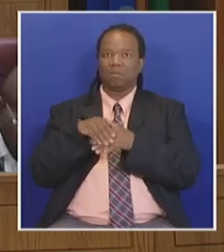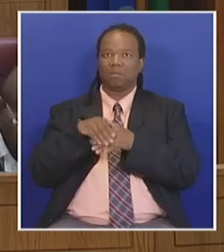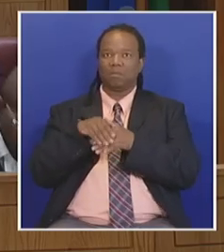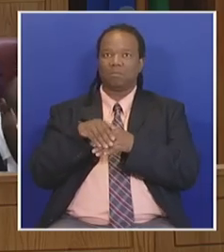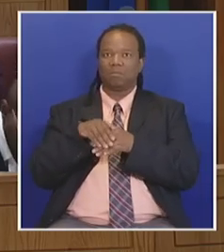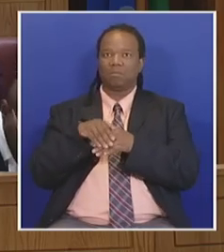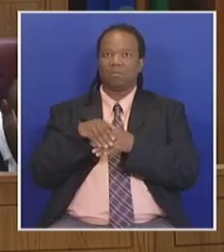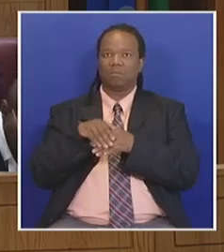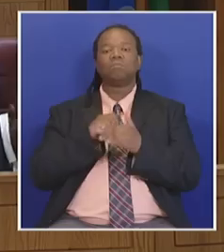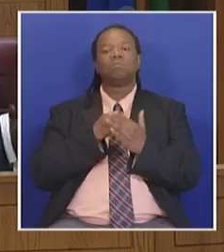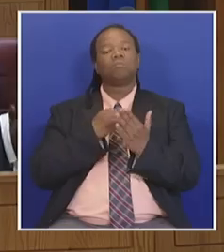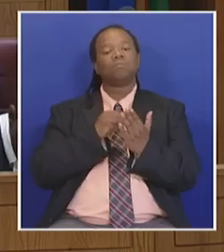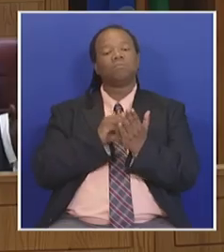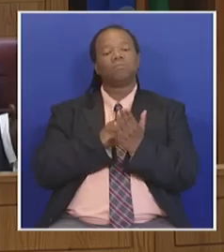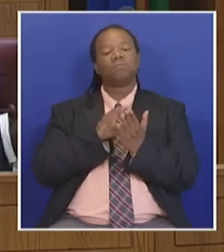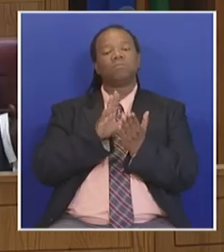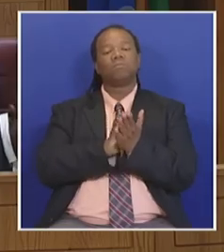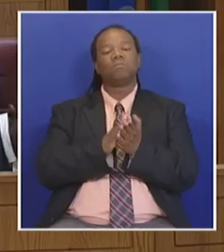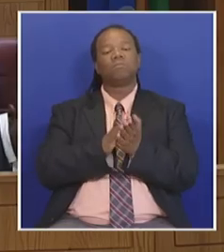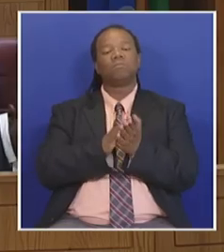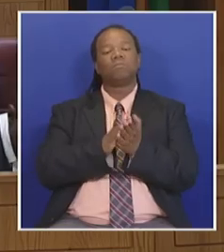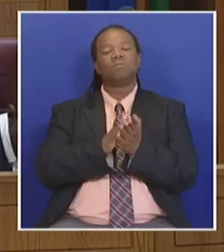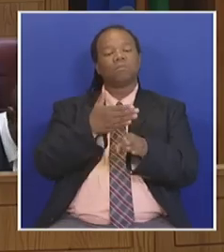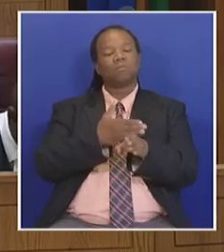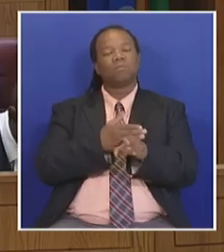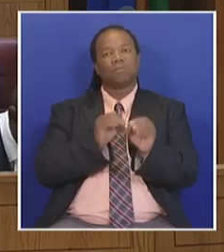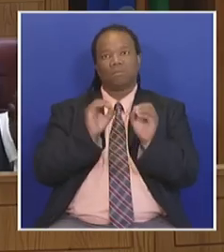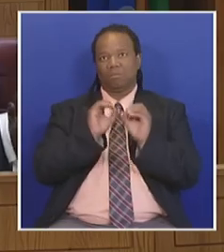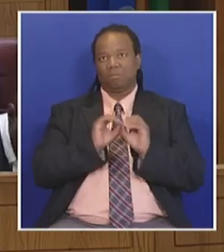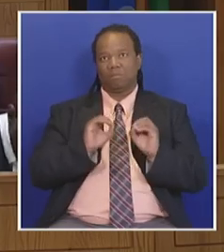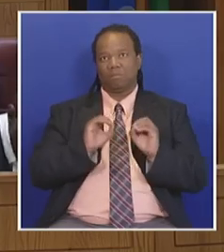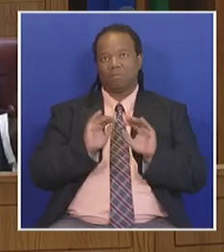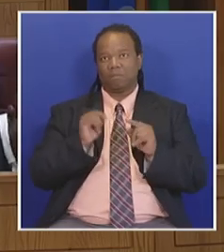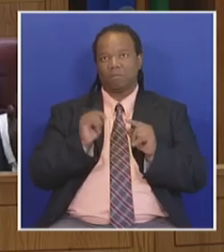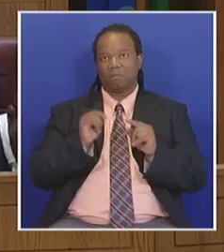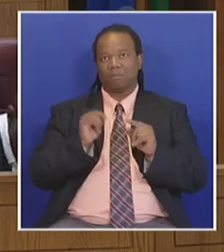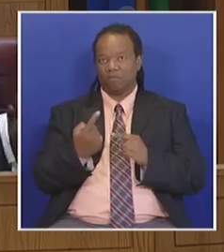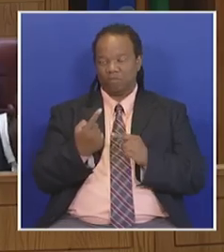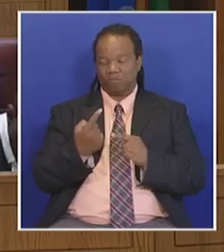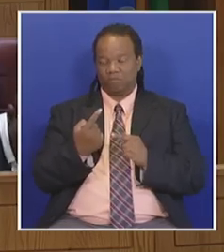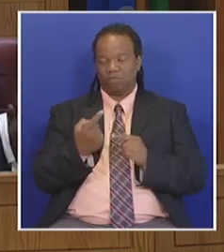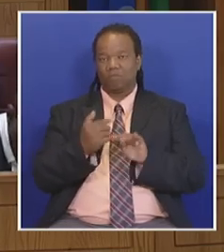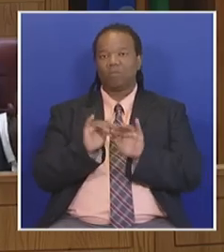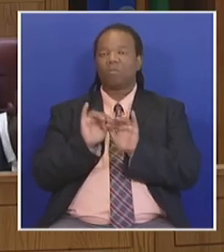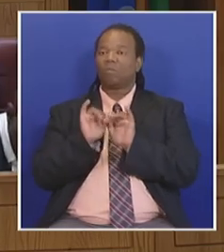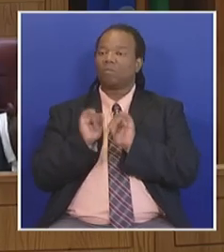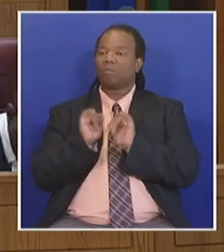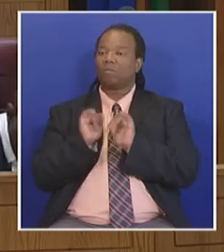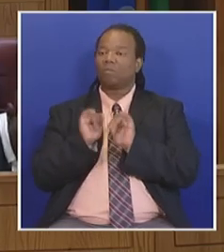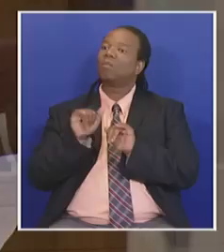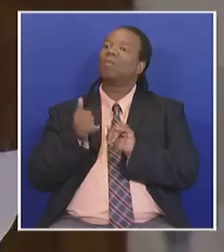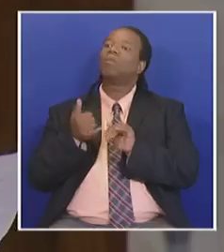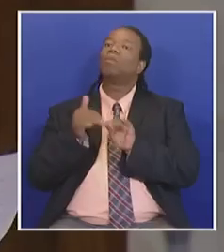notice that the Council, 1, notes with profound sadness and